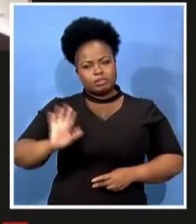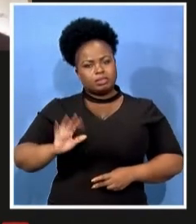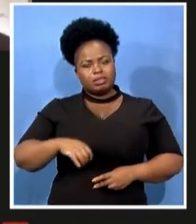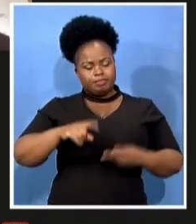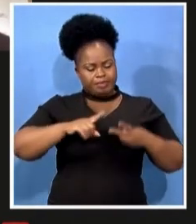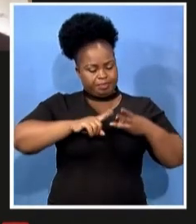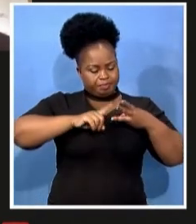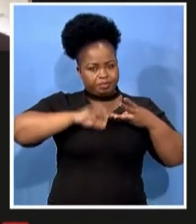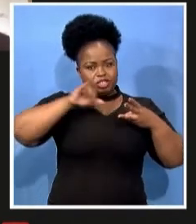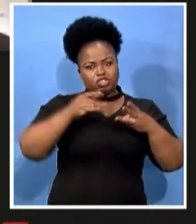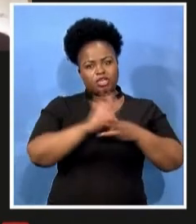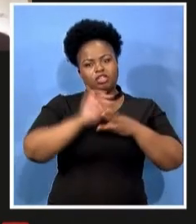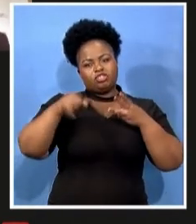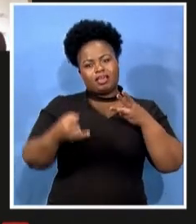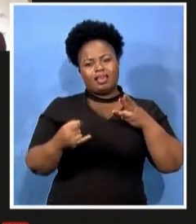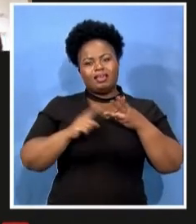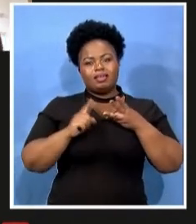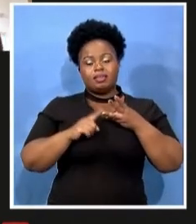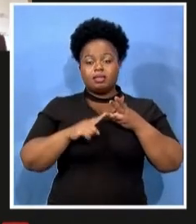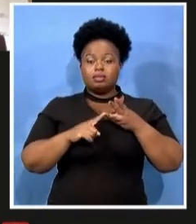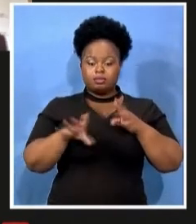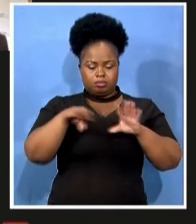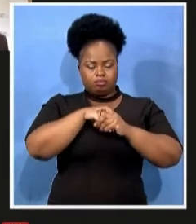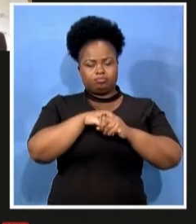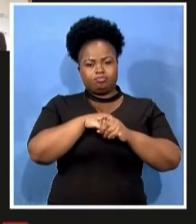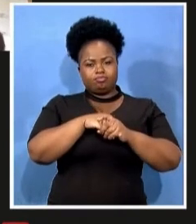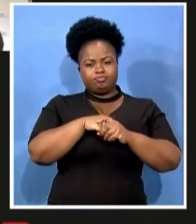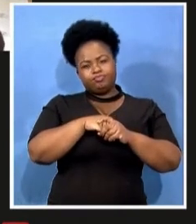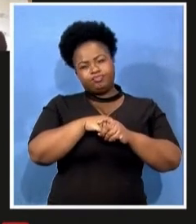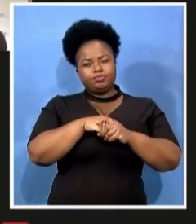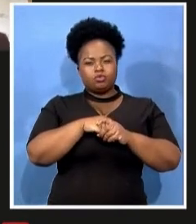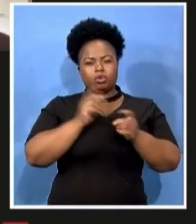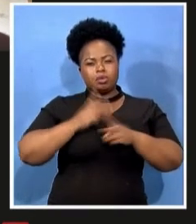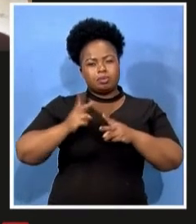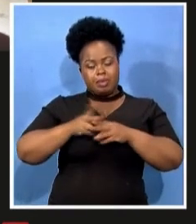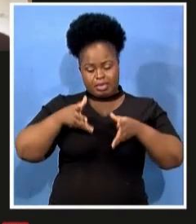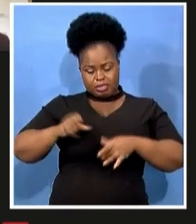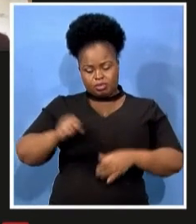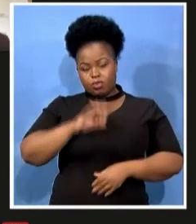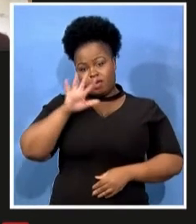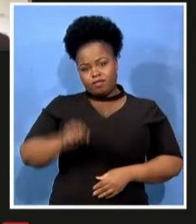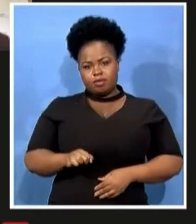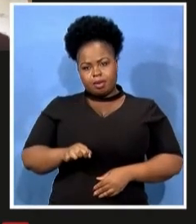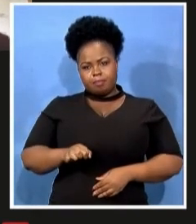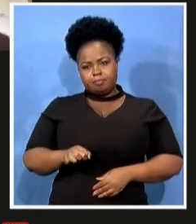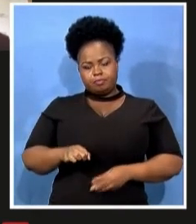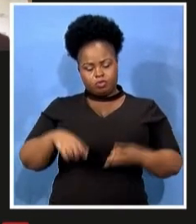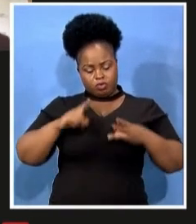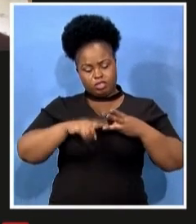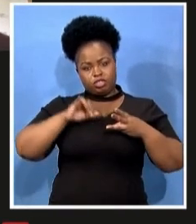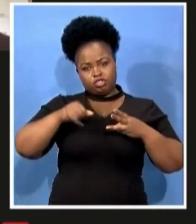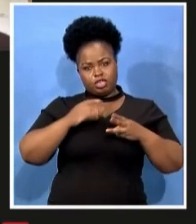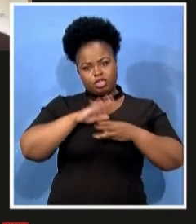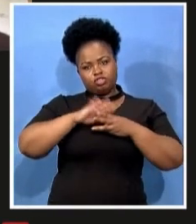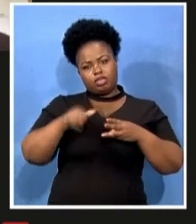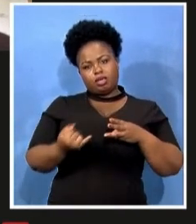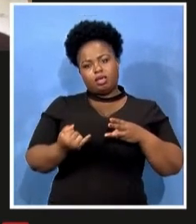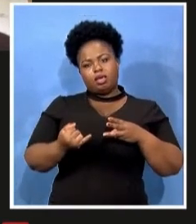being prepared in South Africa between Johnson & Johnson